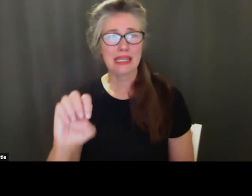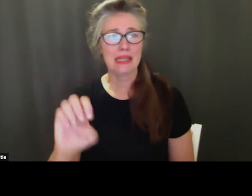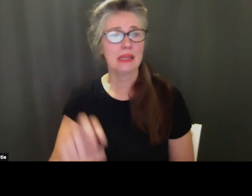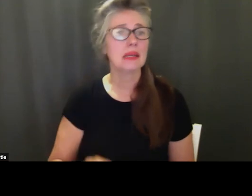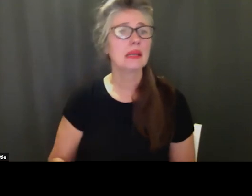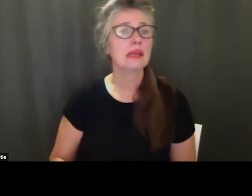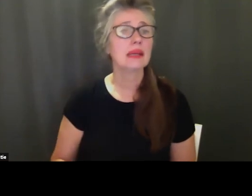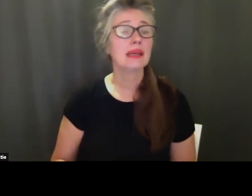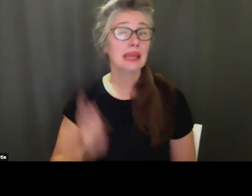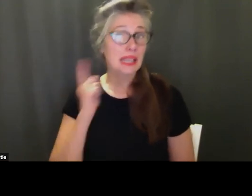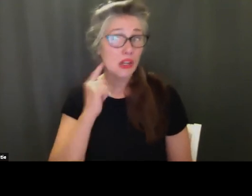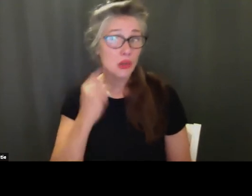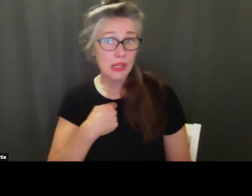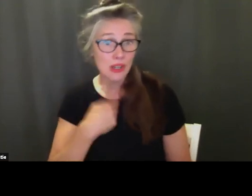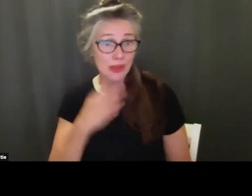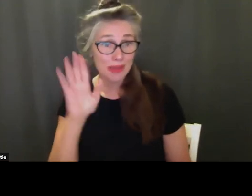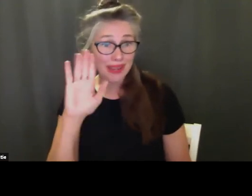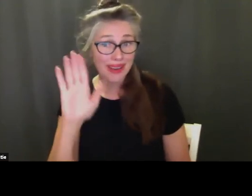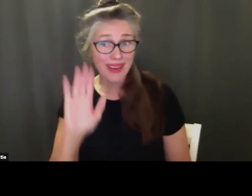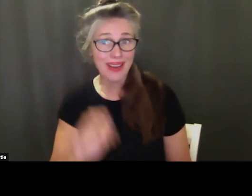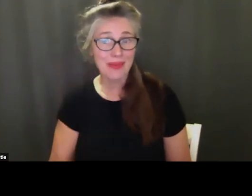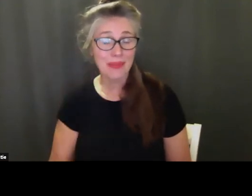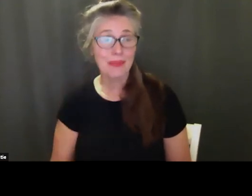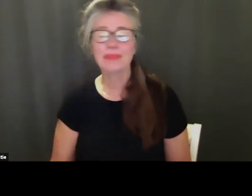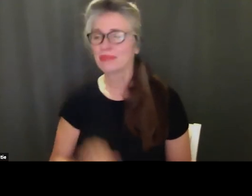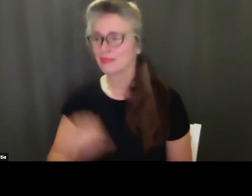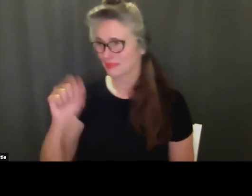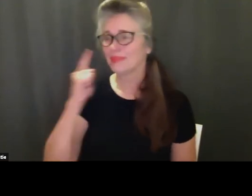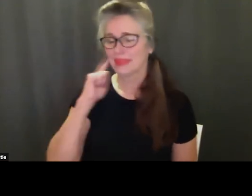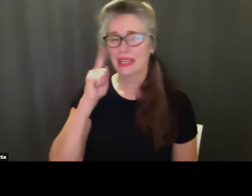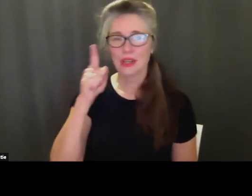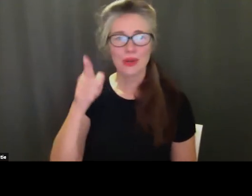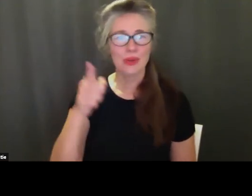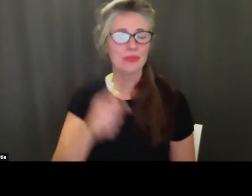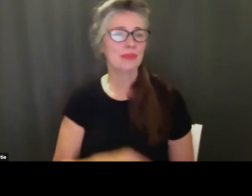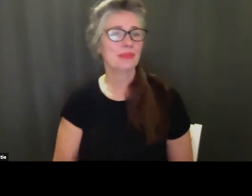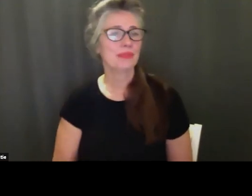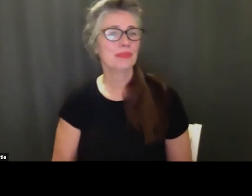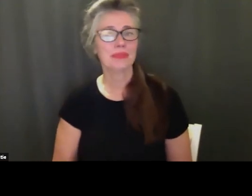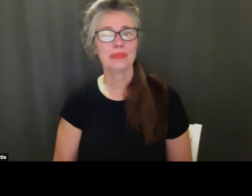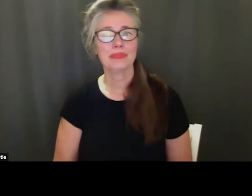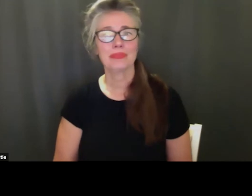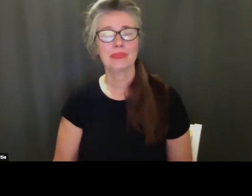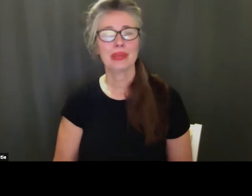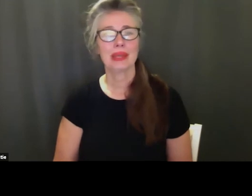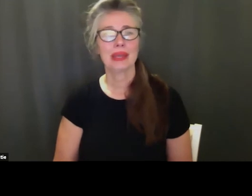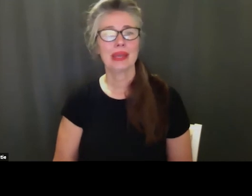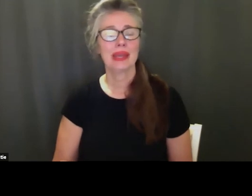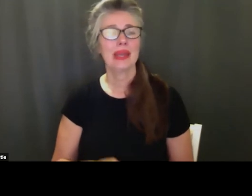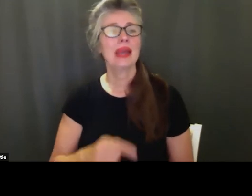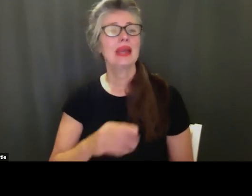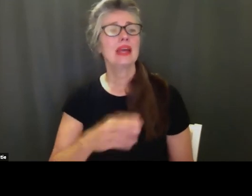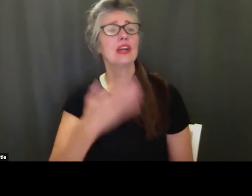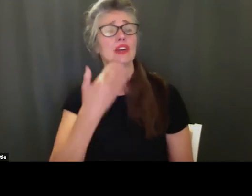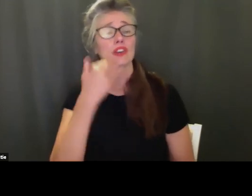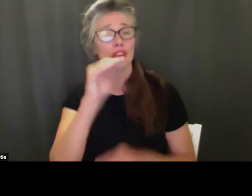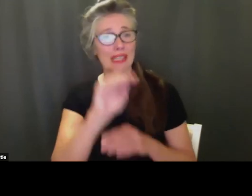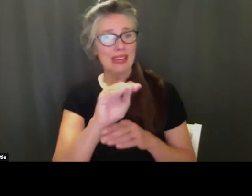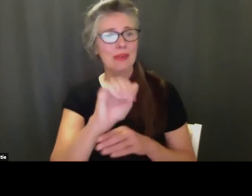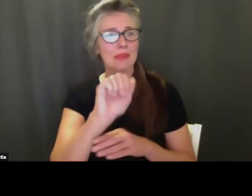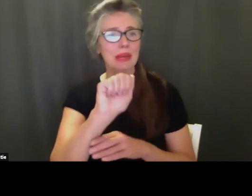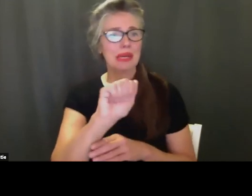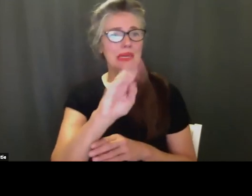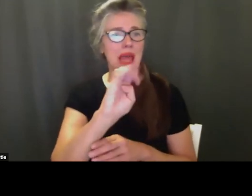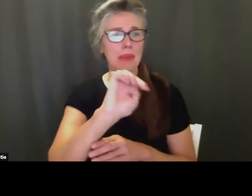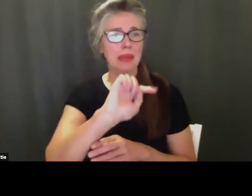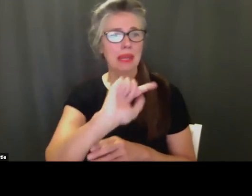Hi, can y'all hear me? Yes, go ahead. Okay. Good evening, SCORE board members. My name is Abby Marin, and I'm a